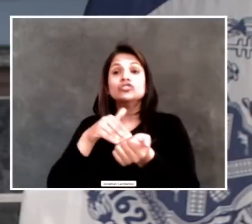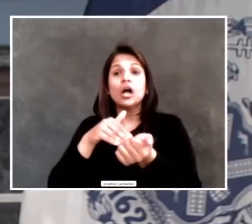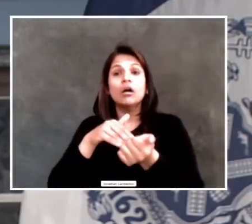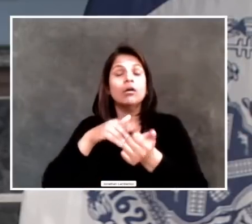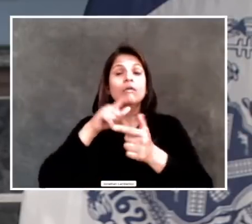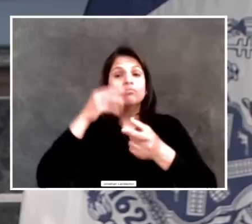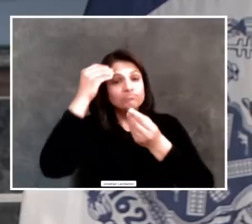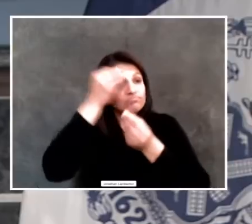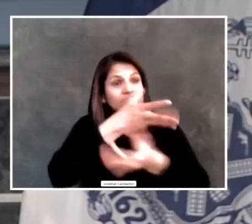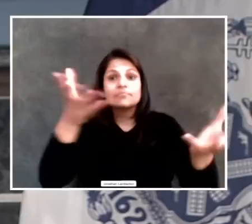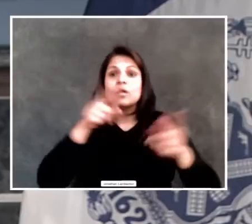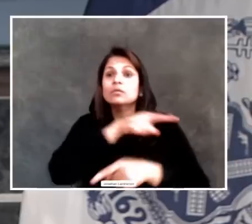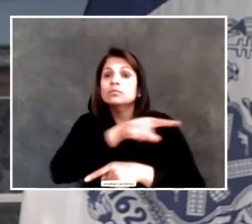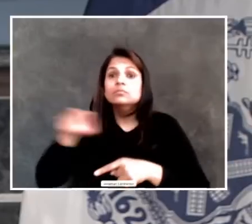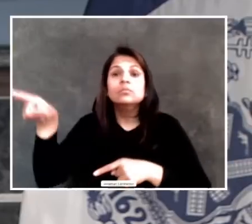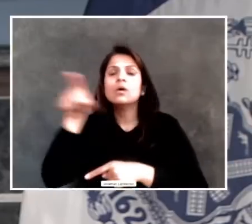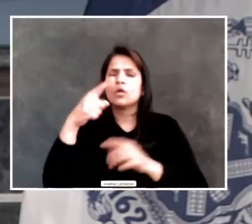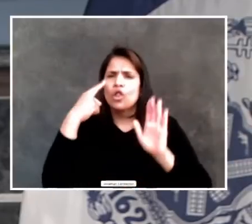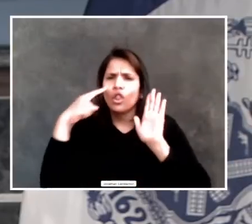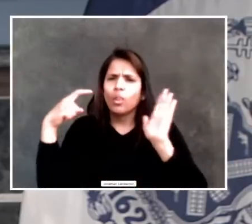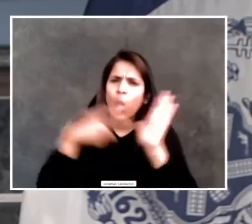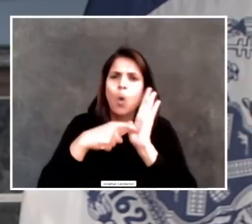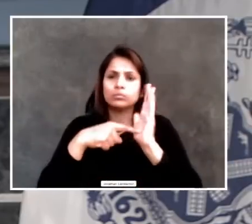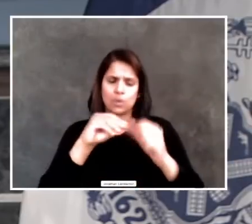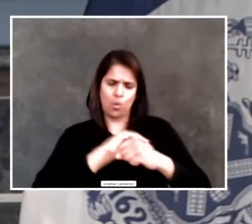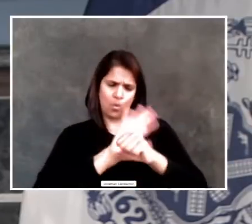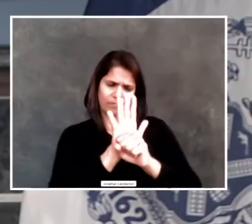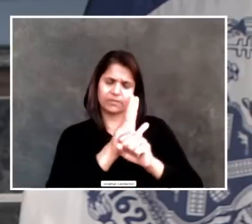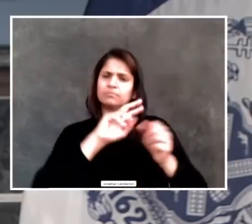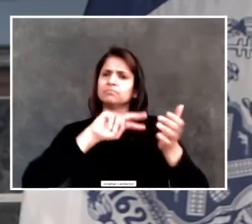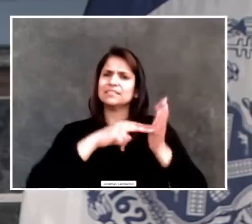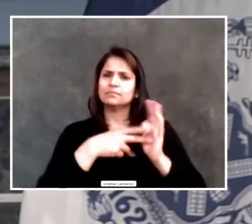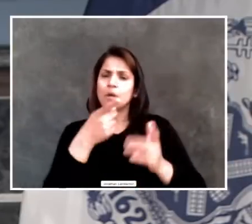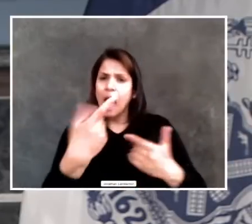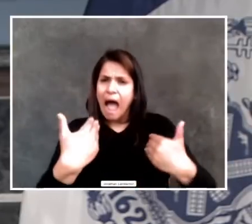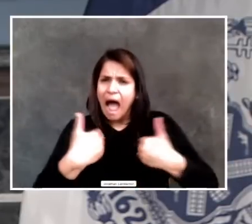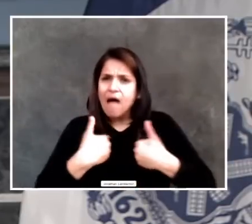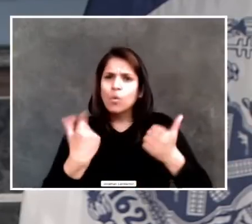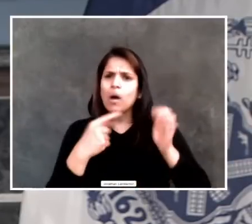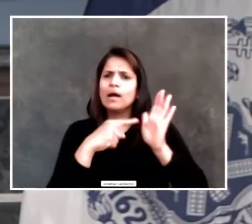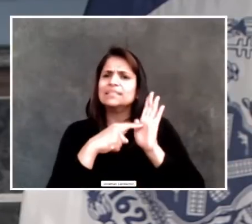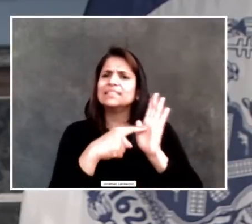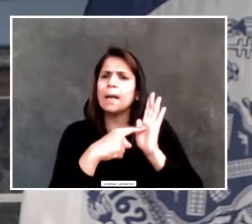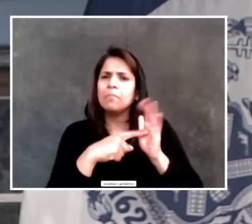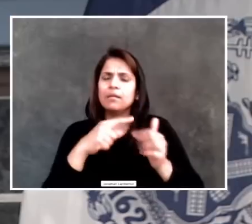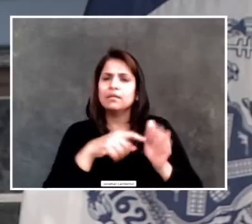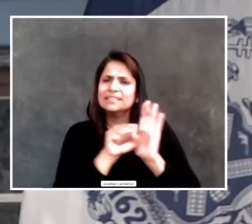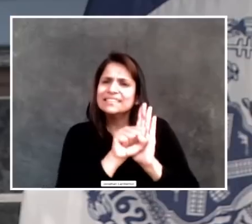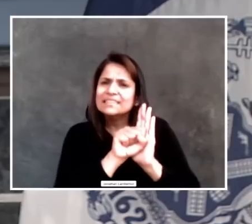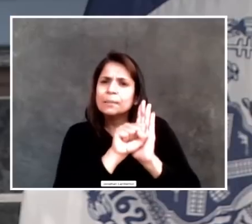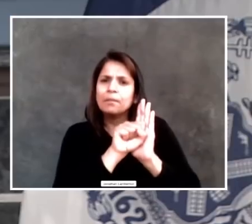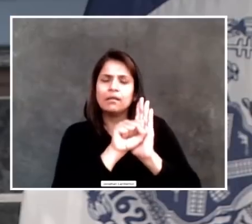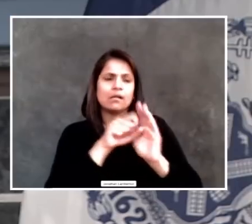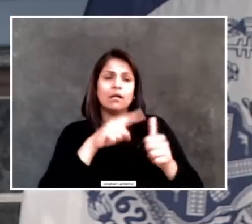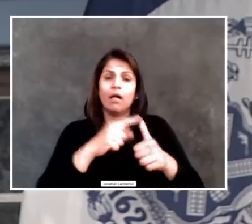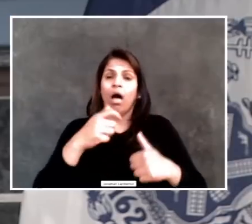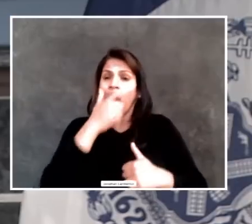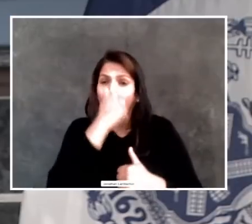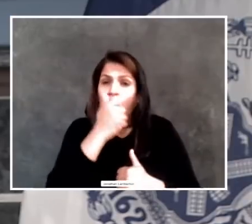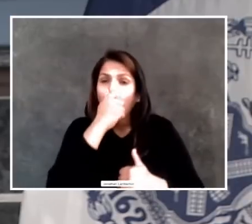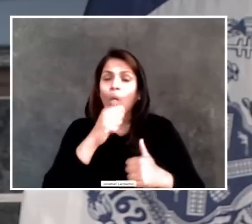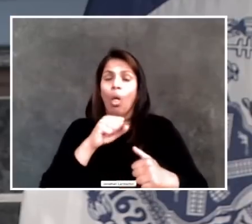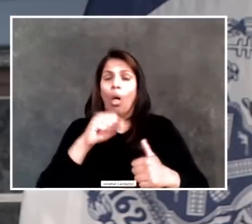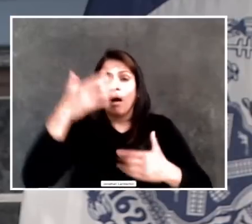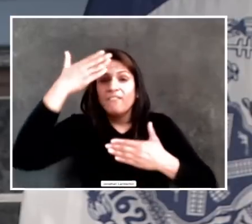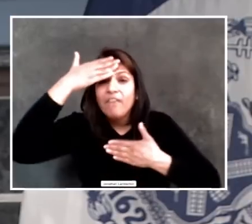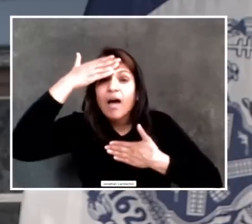someone, a positive test tells you something for sure, but symptoms tell you something also. And symptoms are really